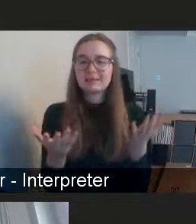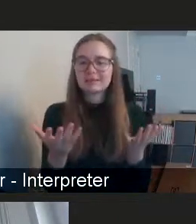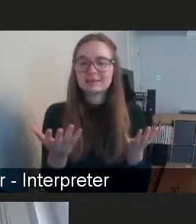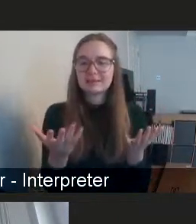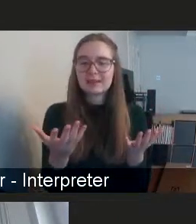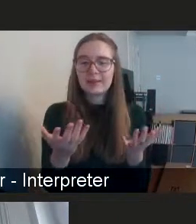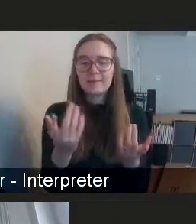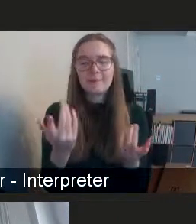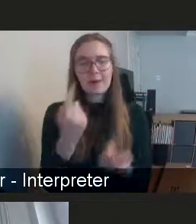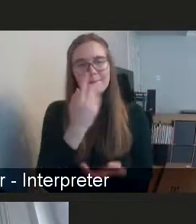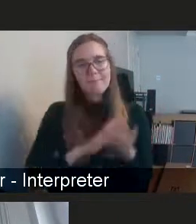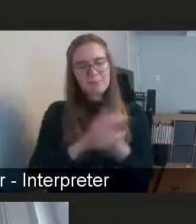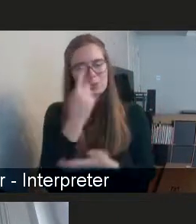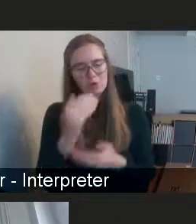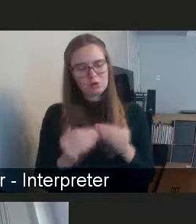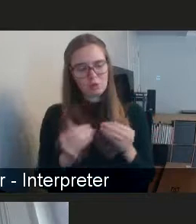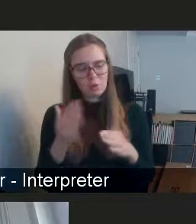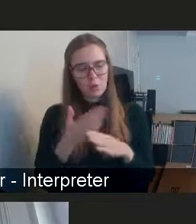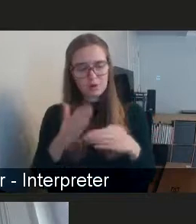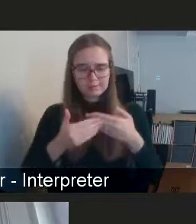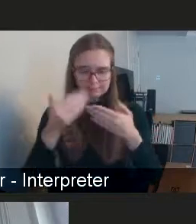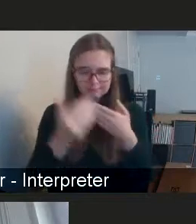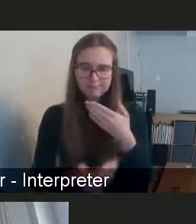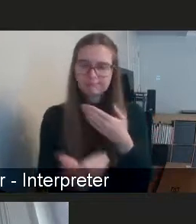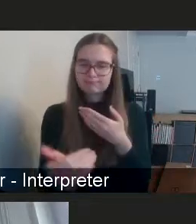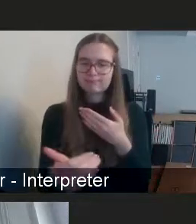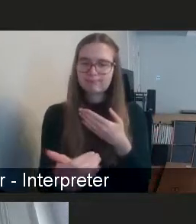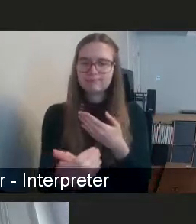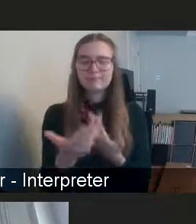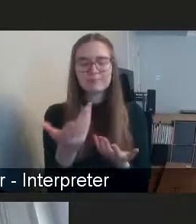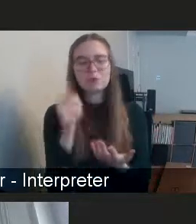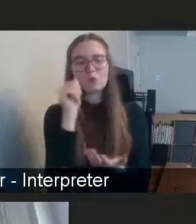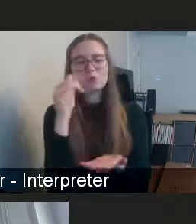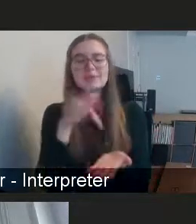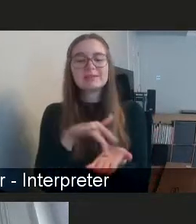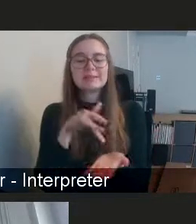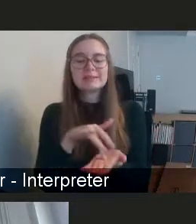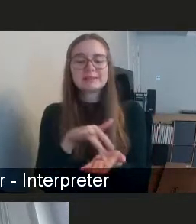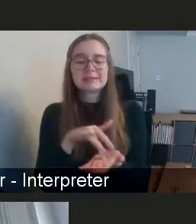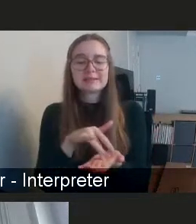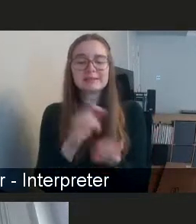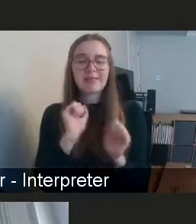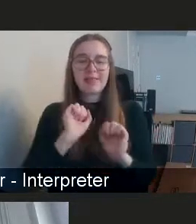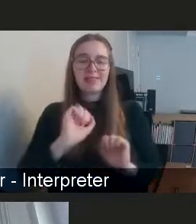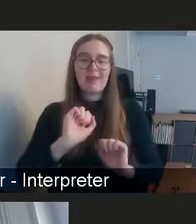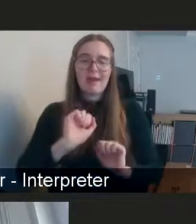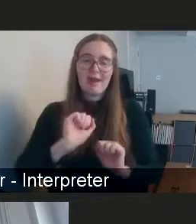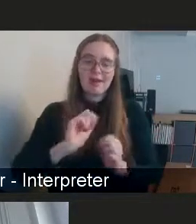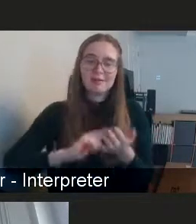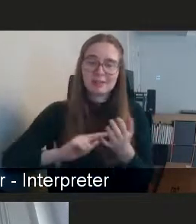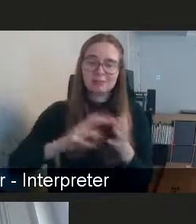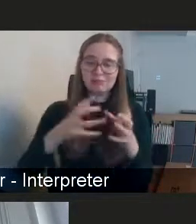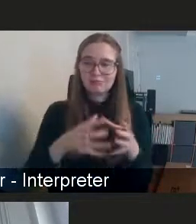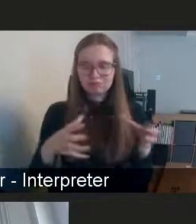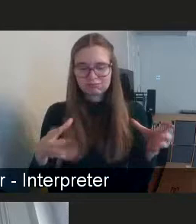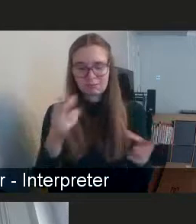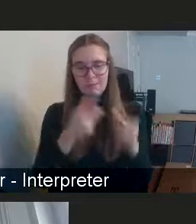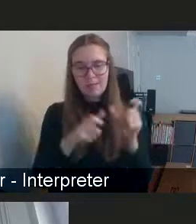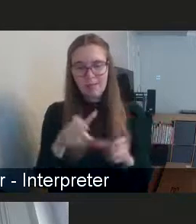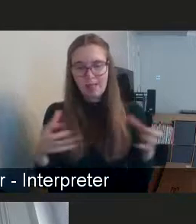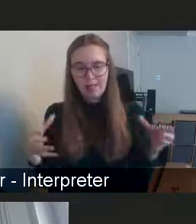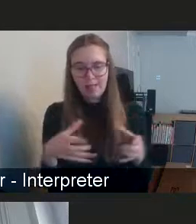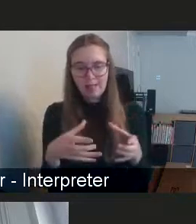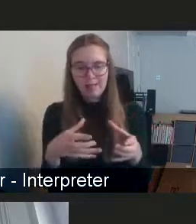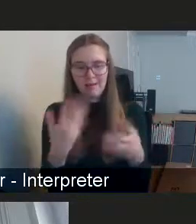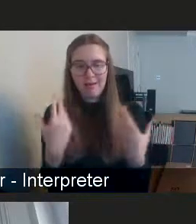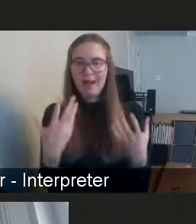can't go beyond that. And of course, cities, by their very nature, by their density, are able and have